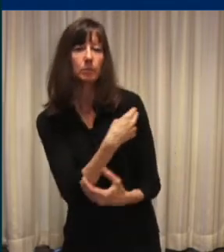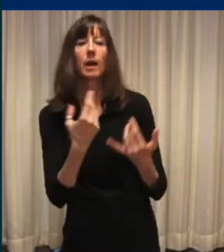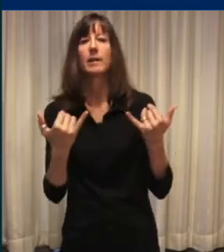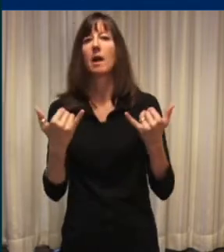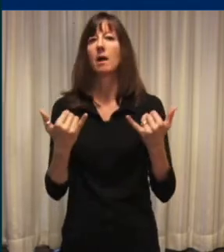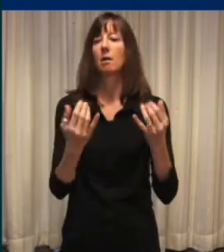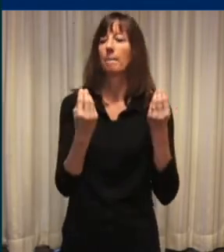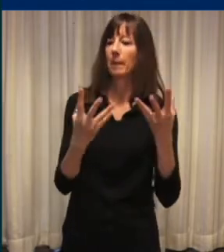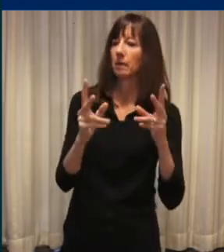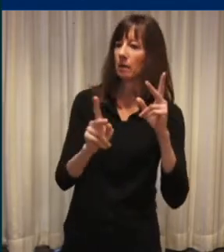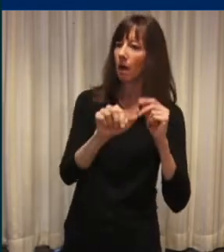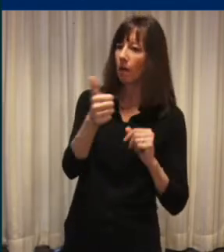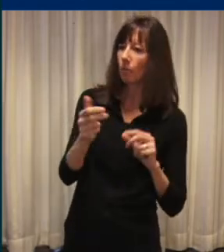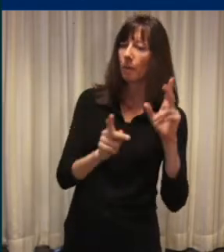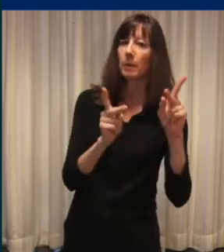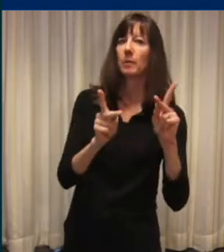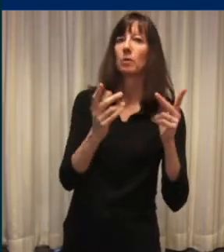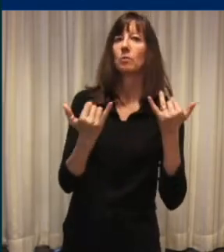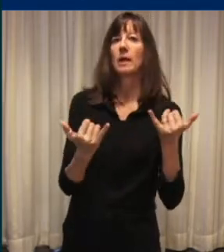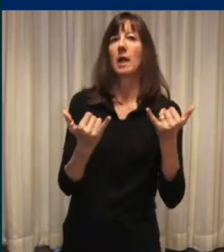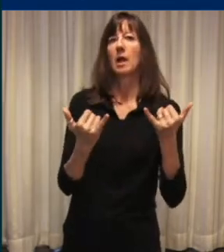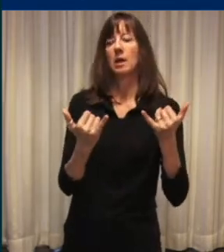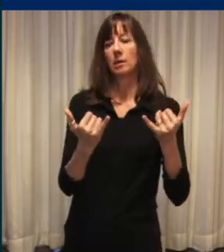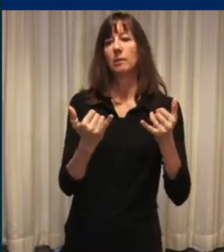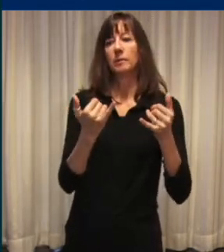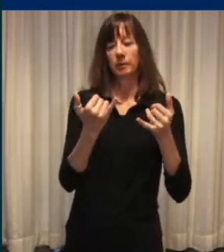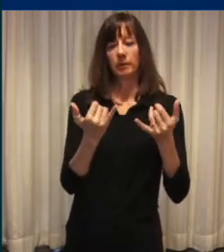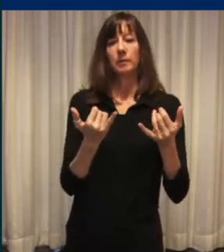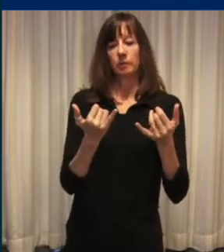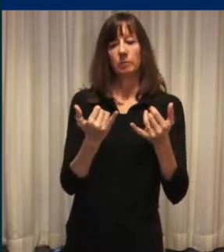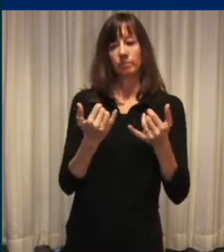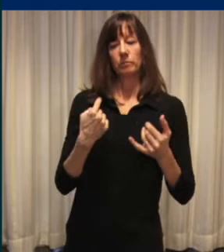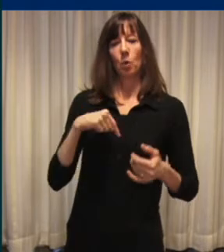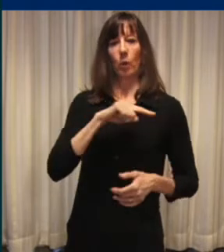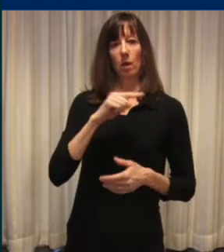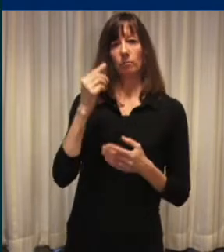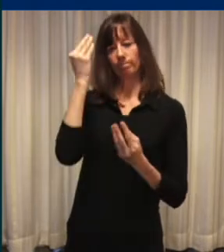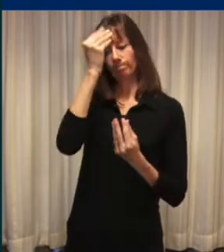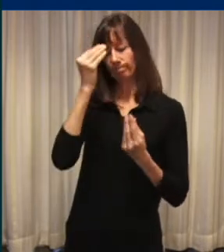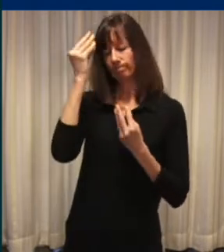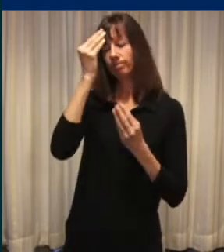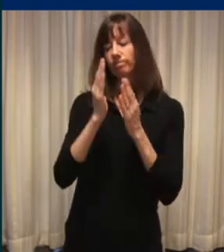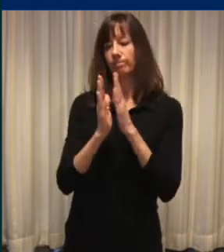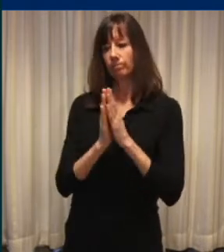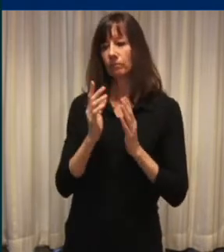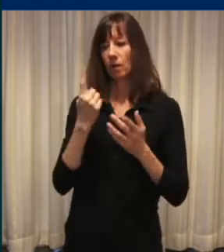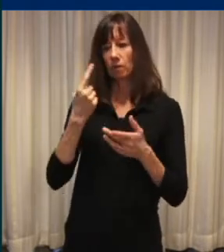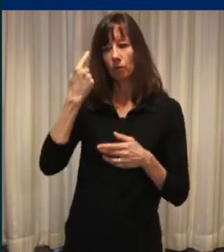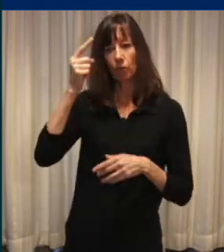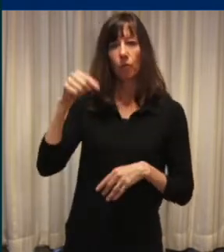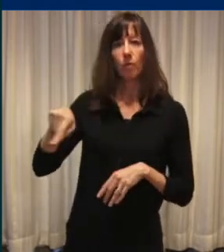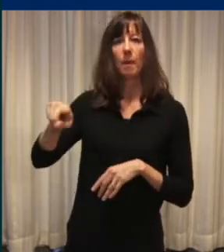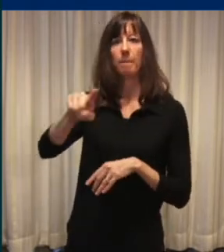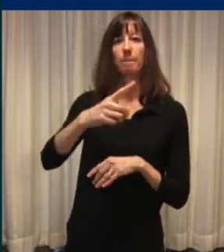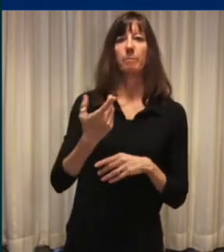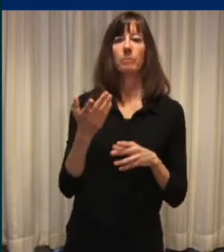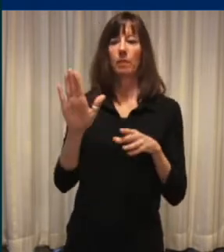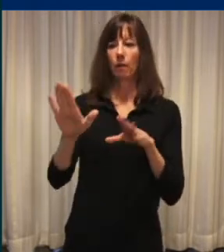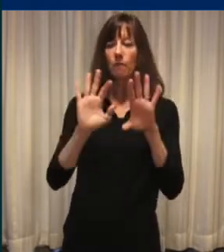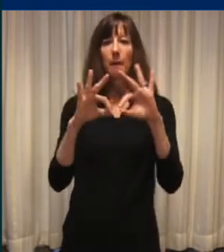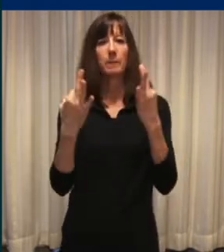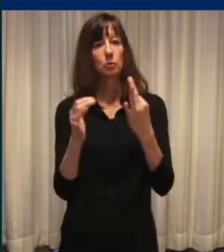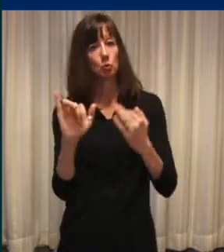hanging on, and we're thinking of all of them and their families and their loved ones as we navigate through